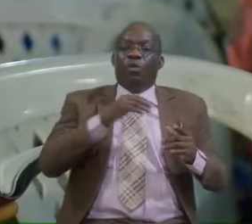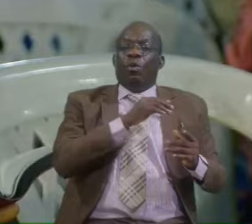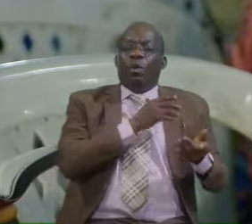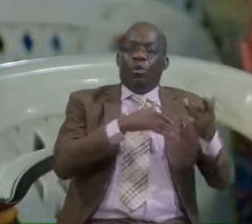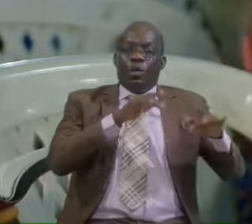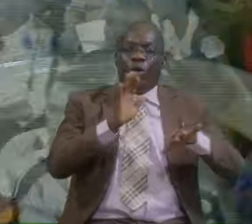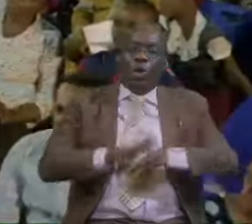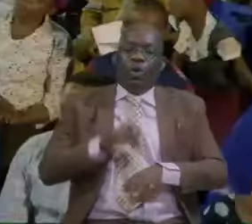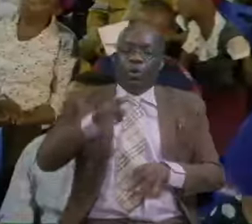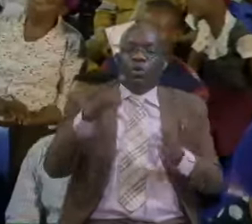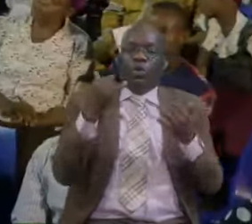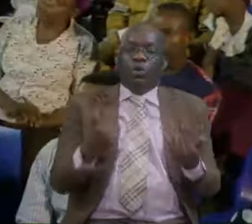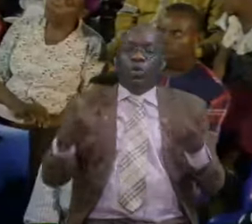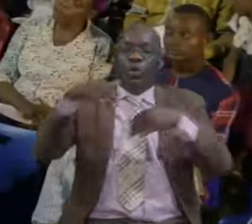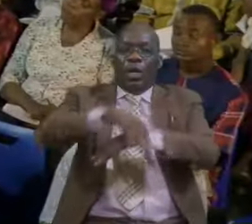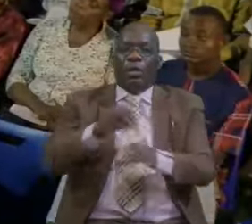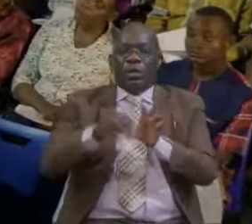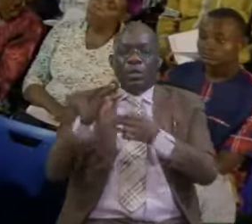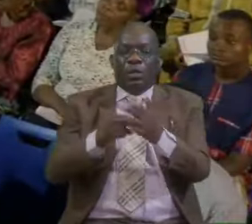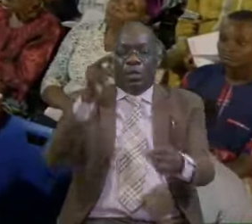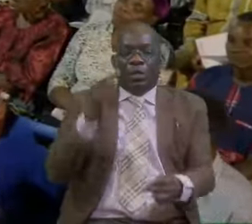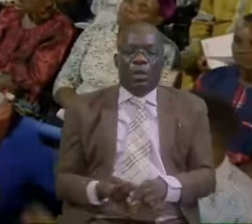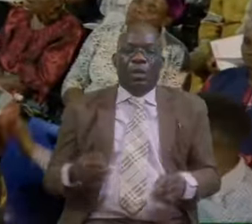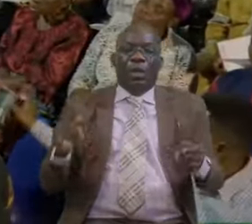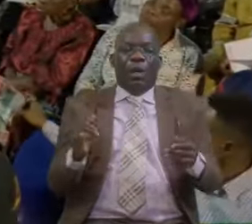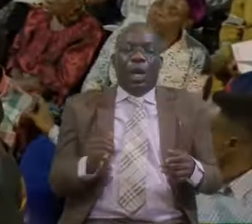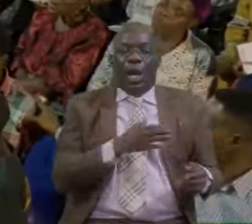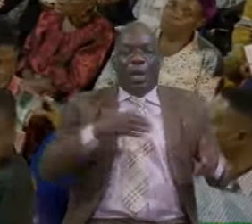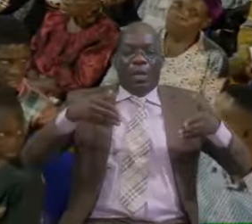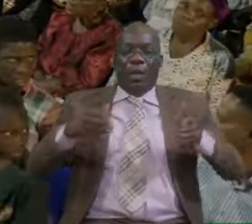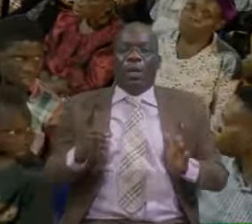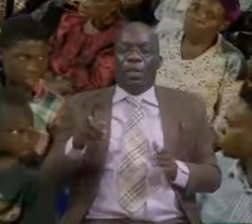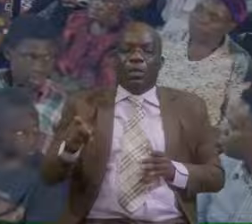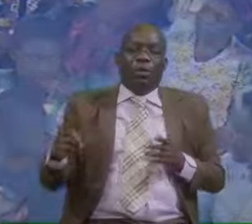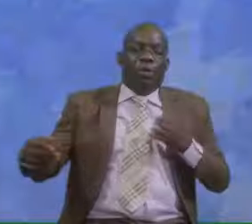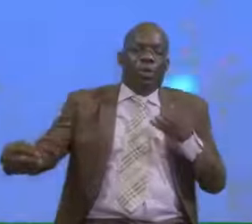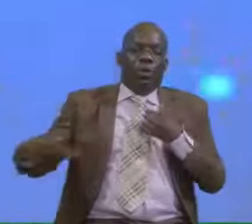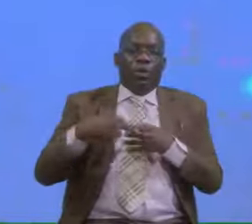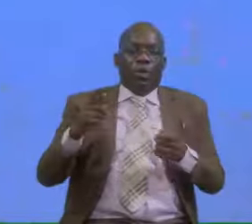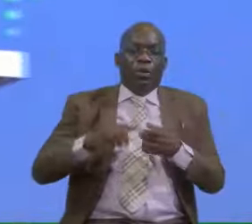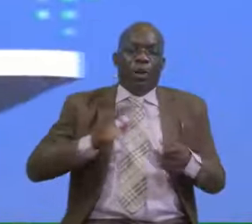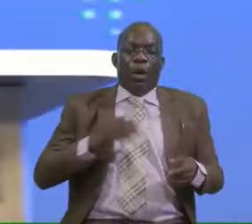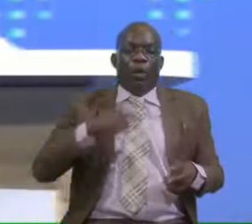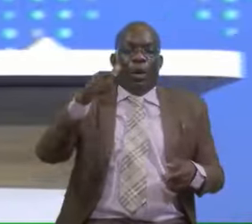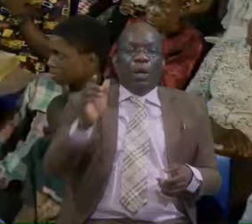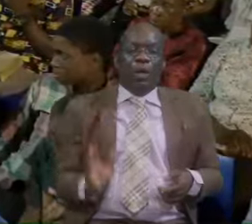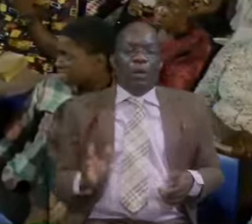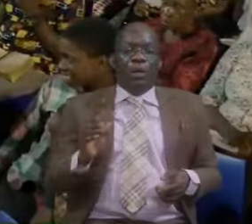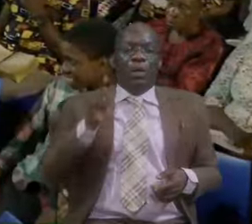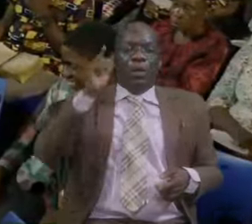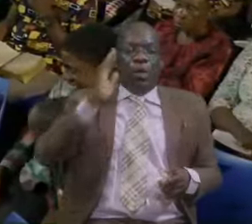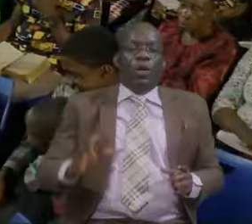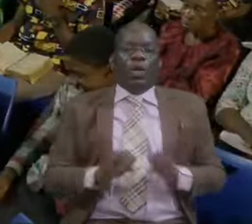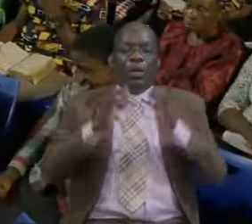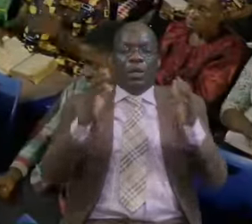Jesus' name. And let him return unto our God, for he will abundantly pardon. We're coming to